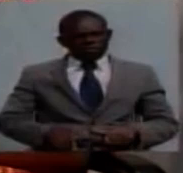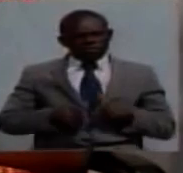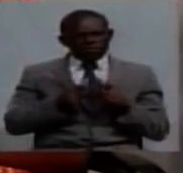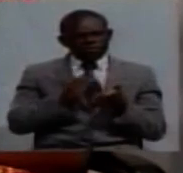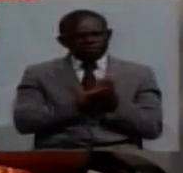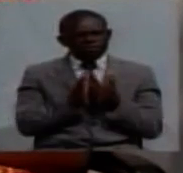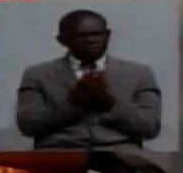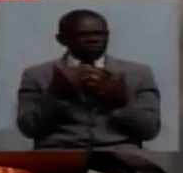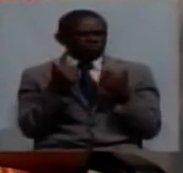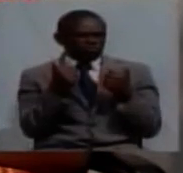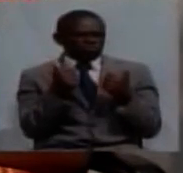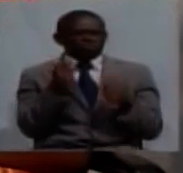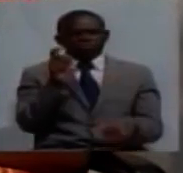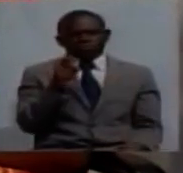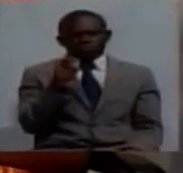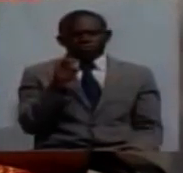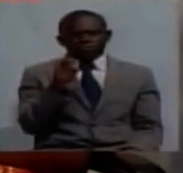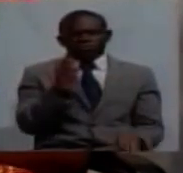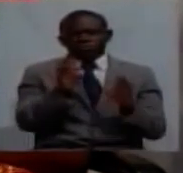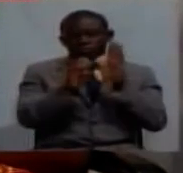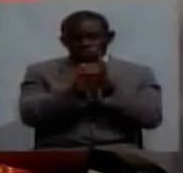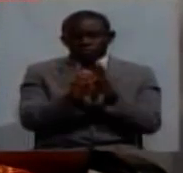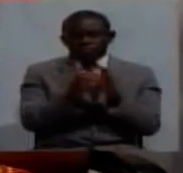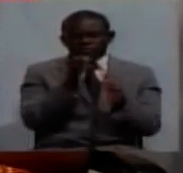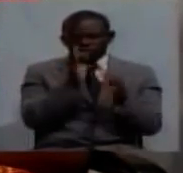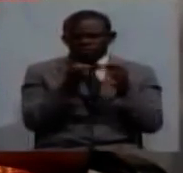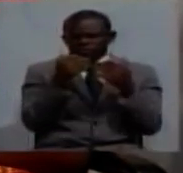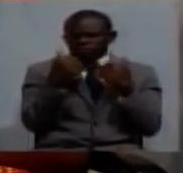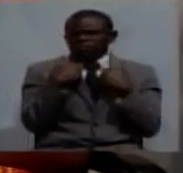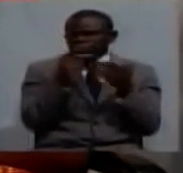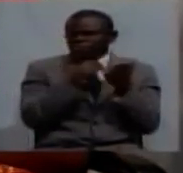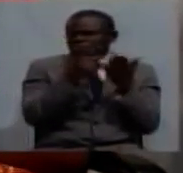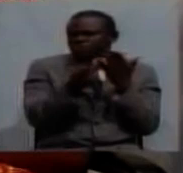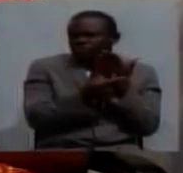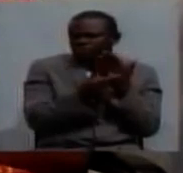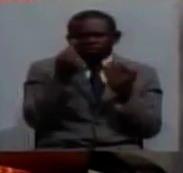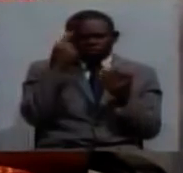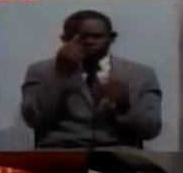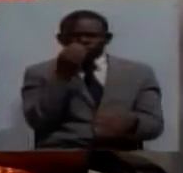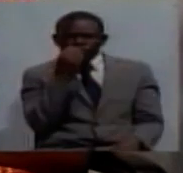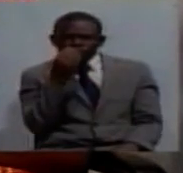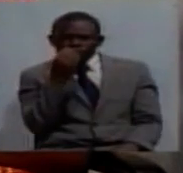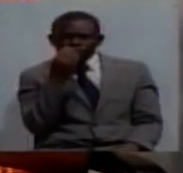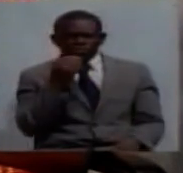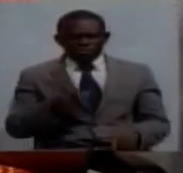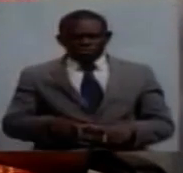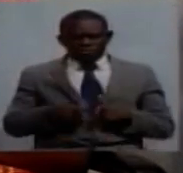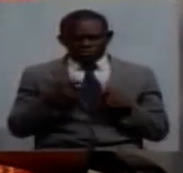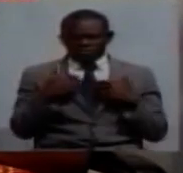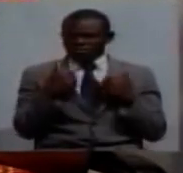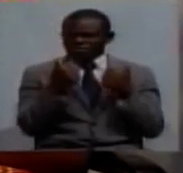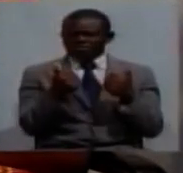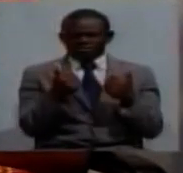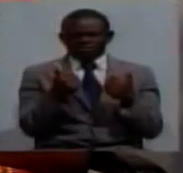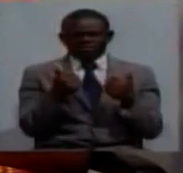going to look at nutrition and well-being, health has a role to play, agriculture has a role to play. And the moment you